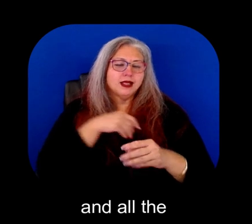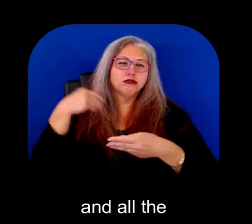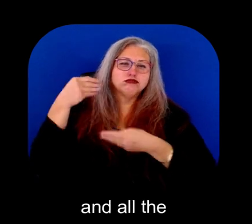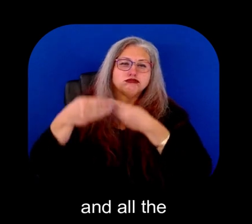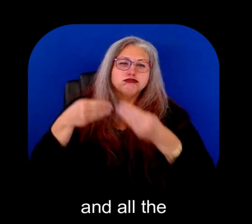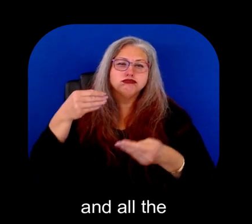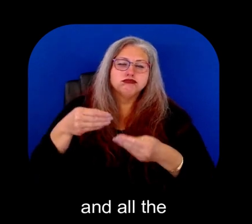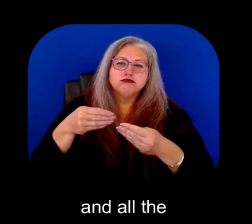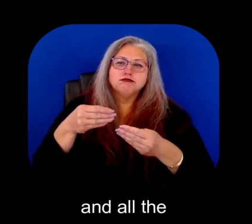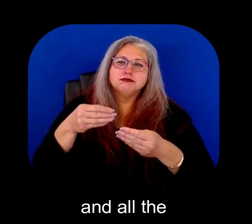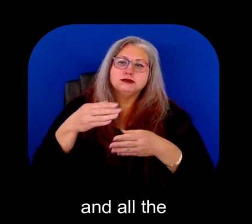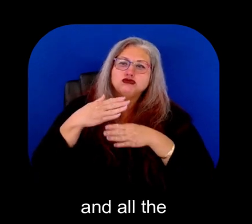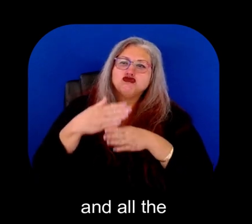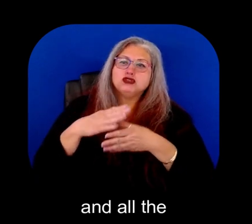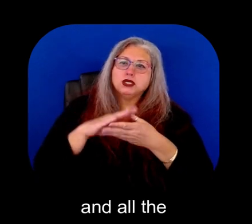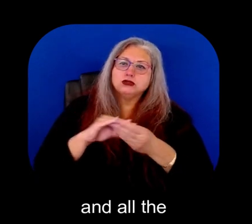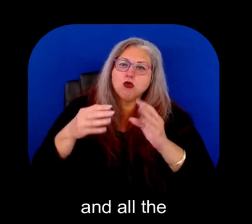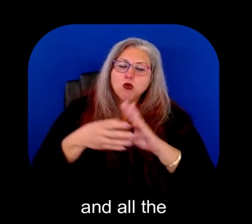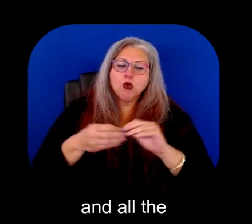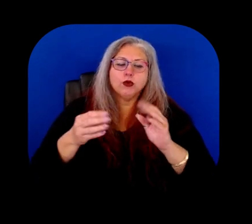Palestine and all